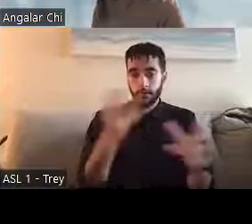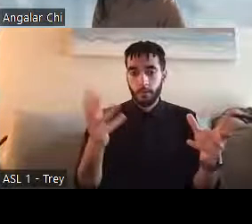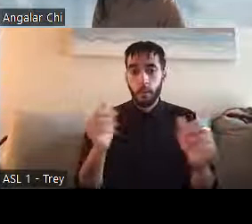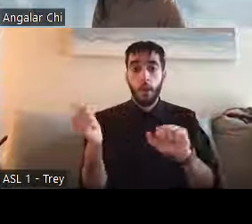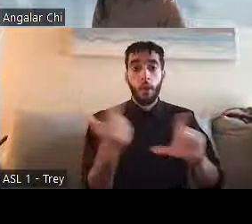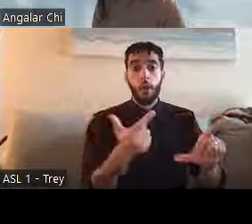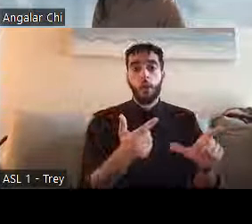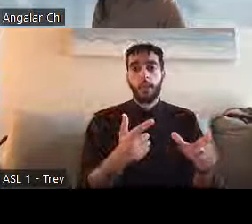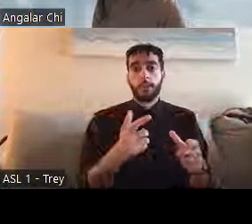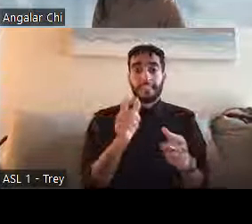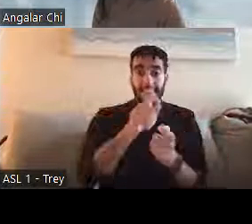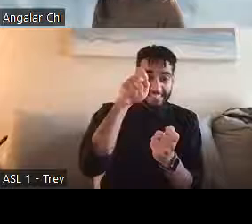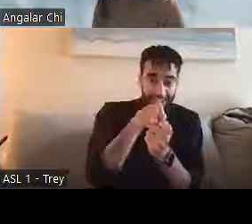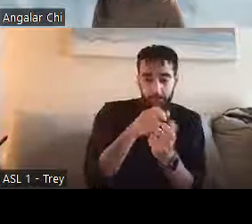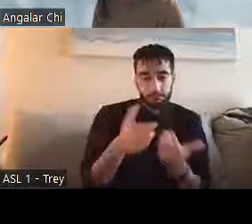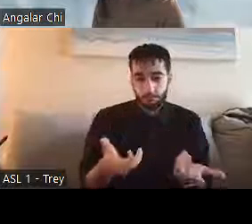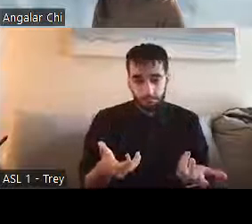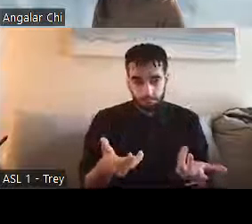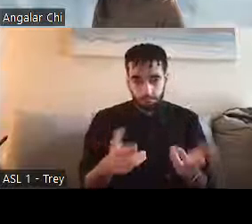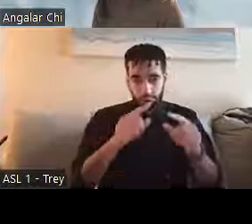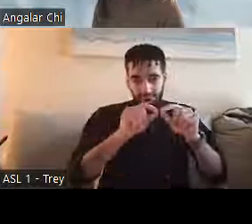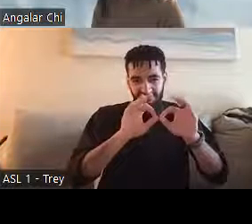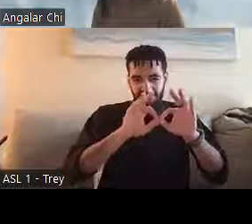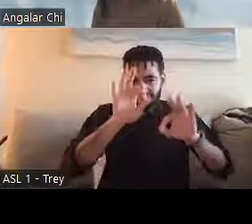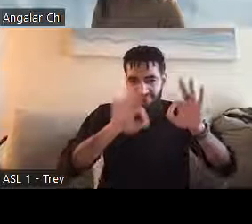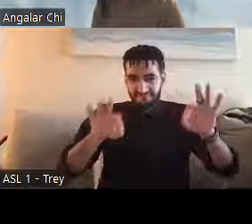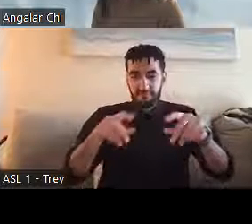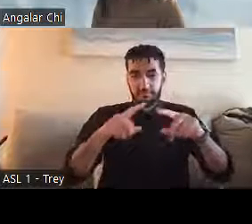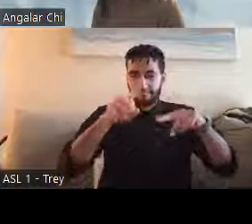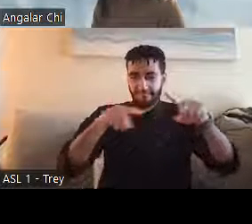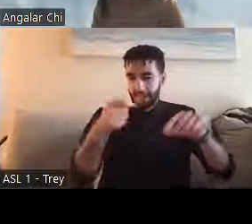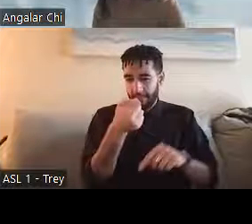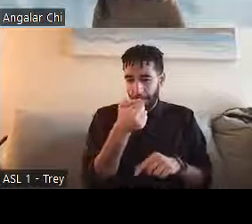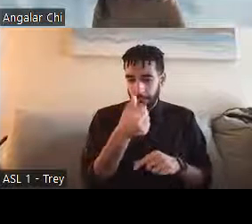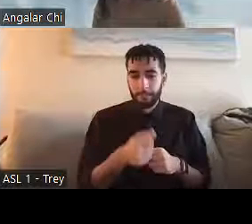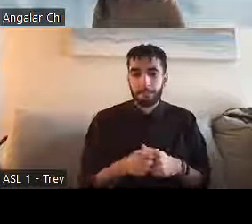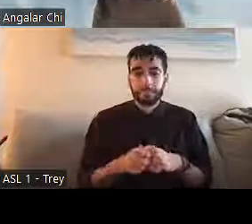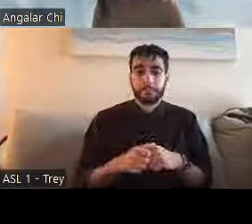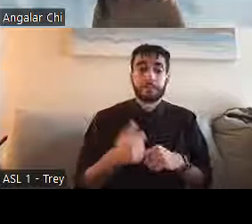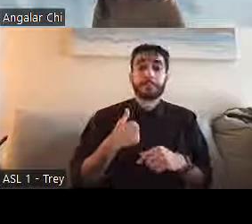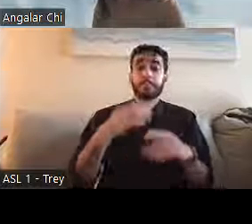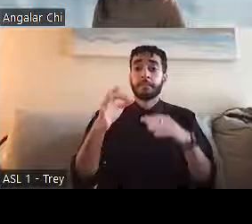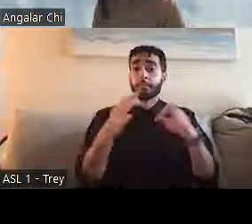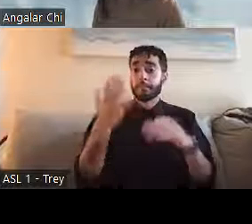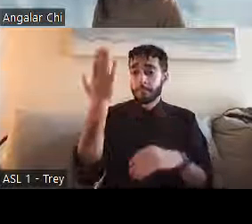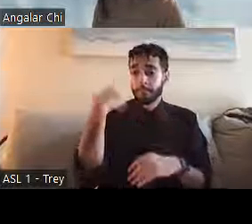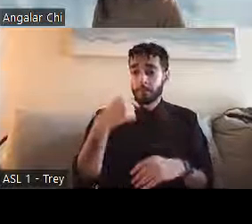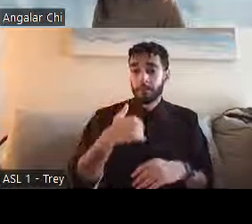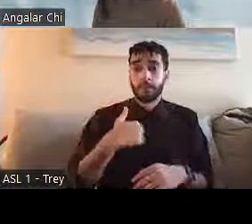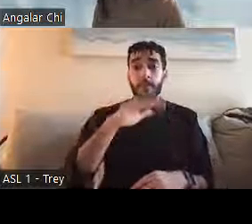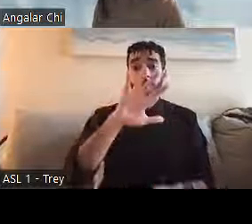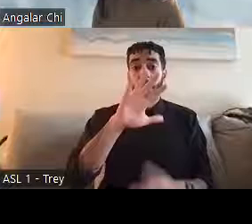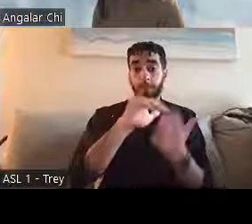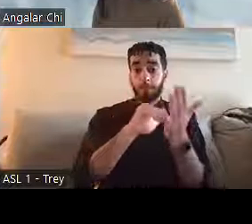from this slide to the end of my presentation. So as I mentioned on my previous slide, we had 528